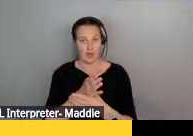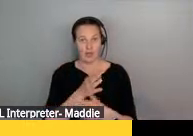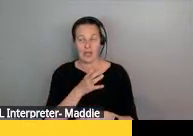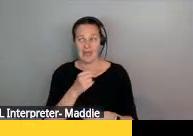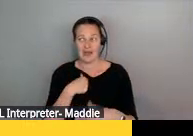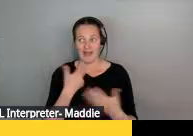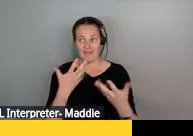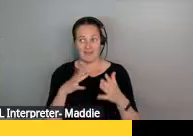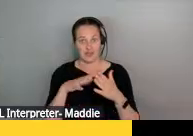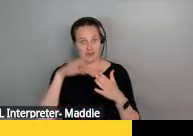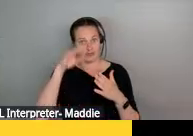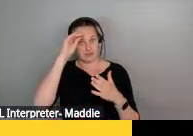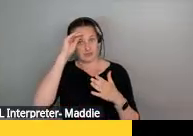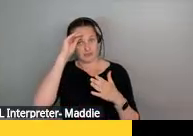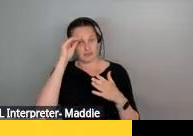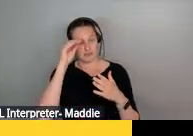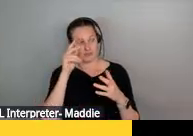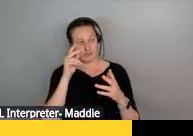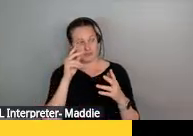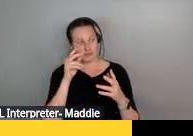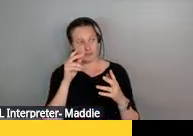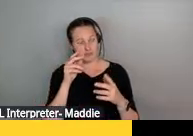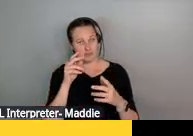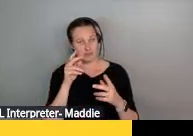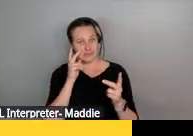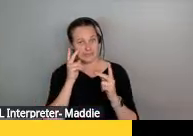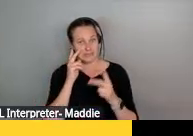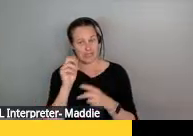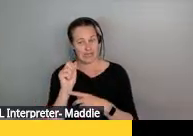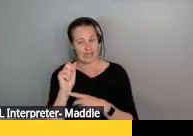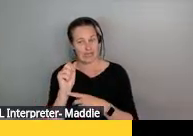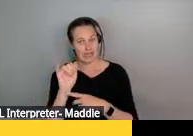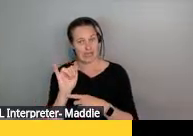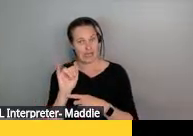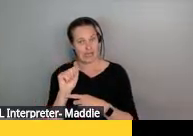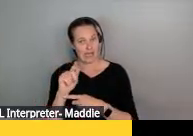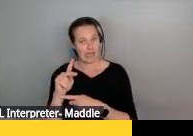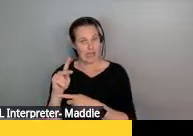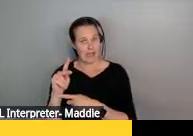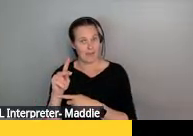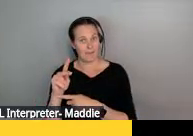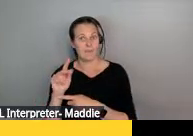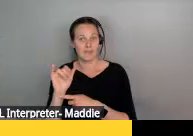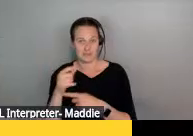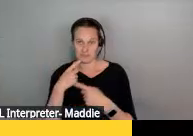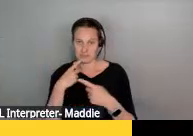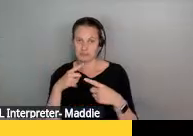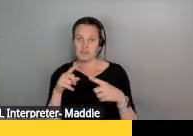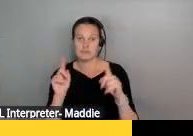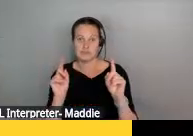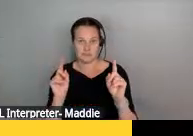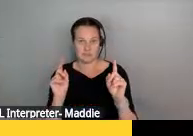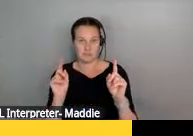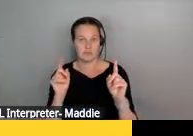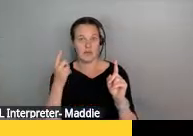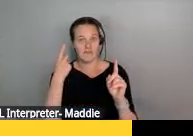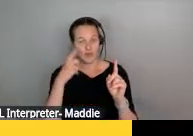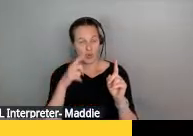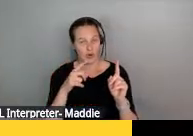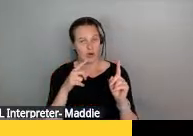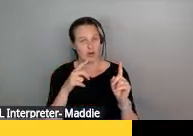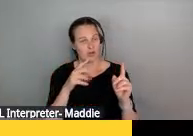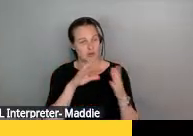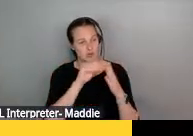that seeing AI app has worked really well for my low vision